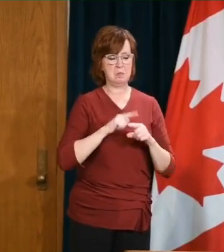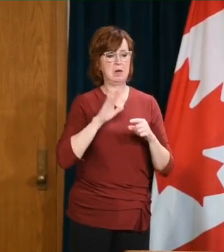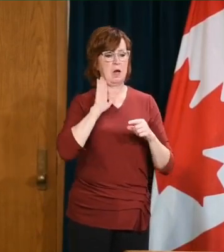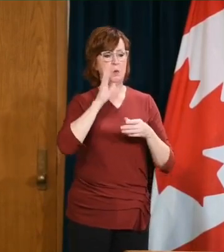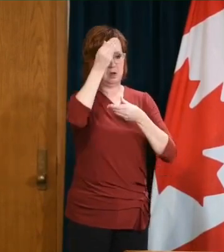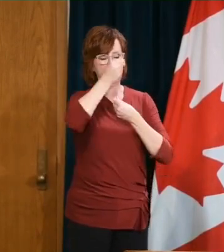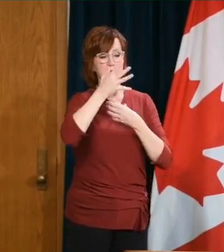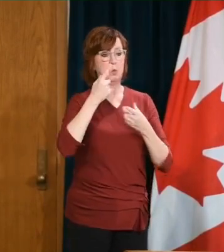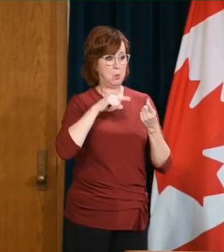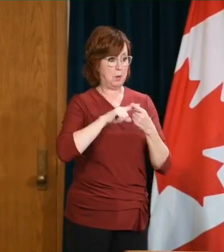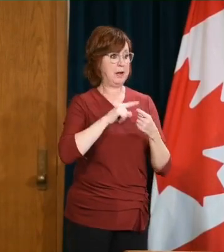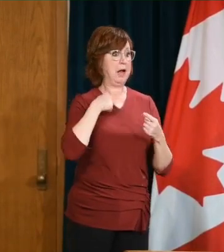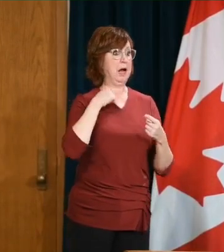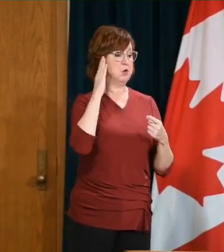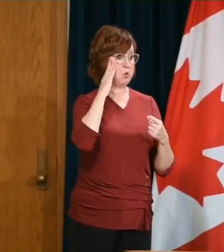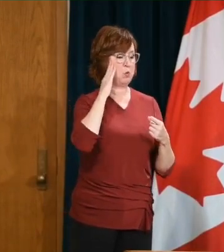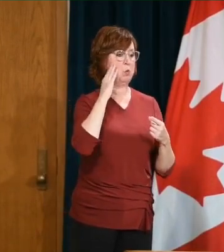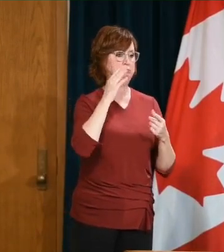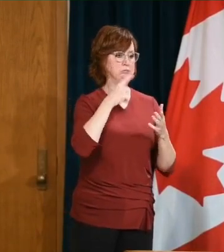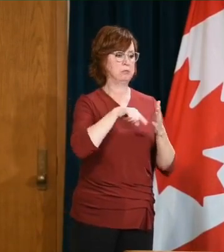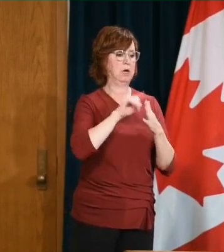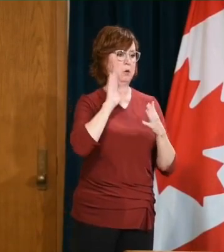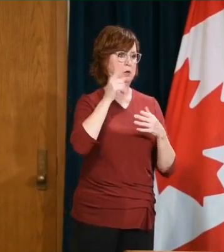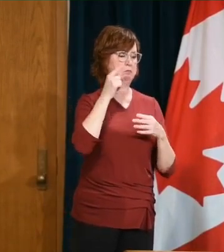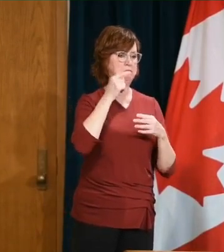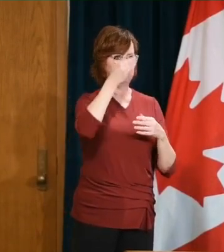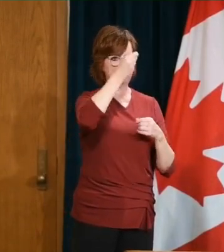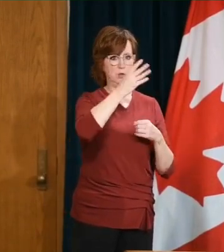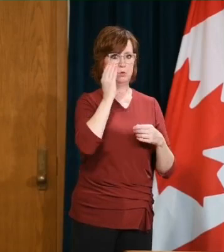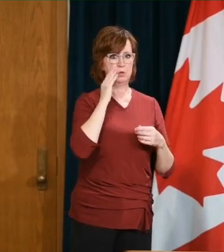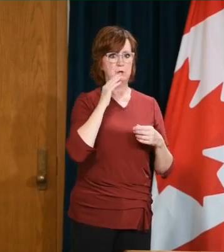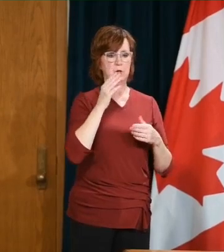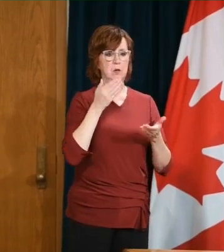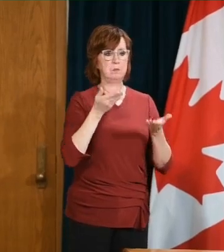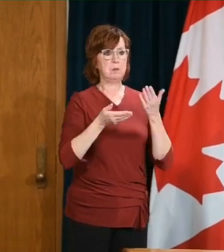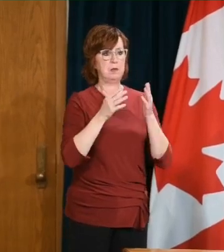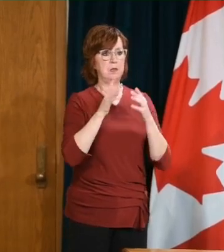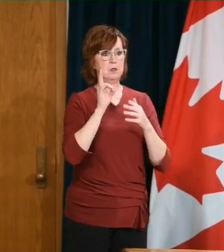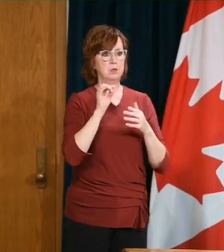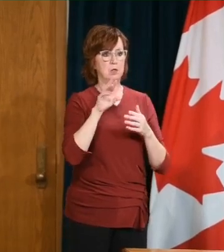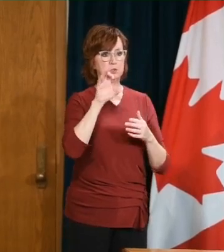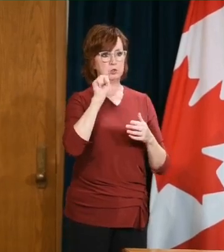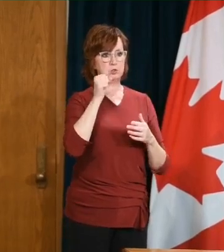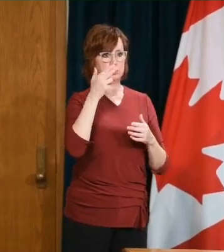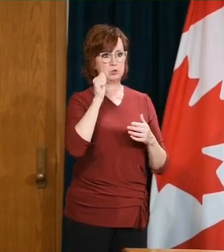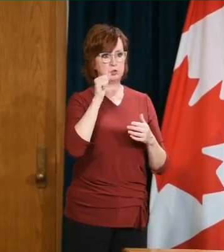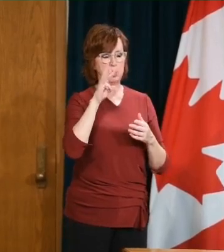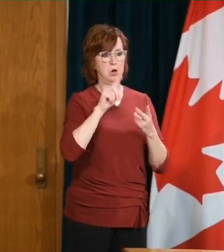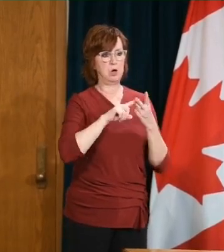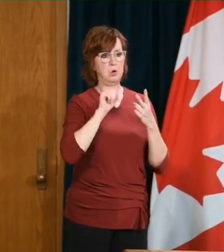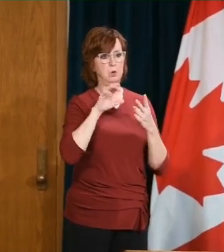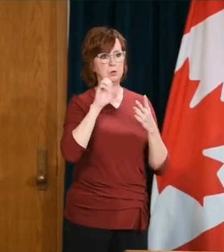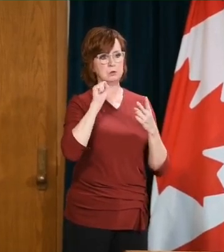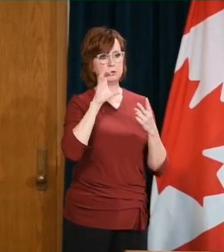defer to Scott Livingstone or Dr. Susan Shaw if they want to add to that.